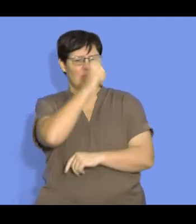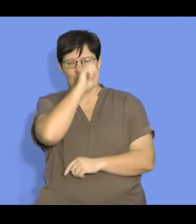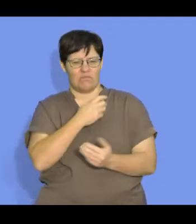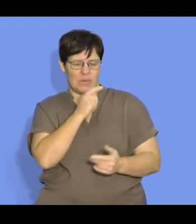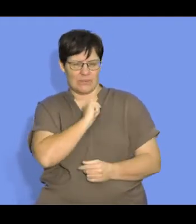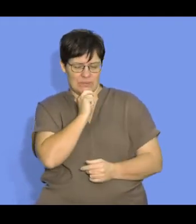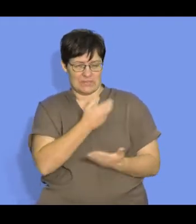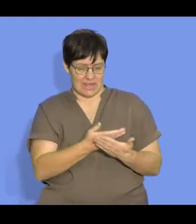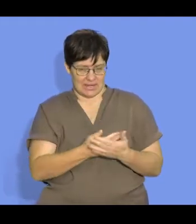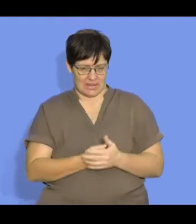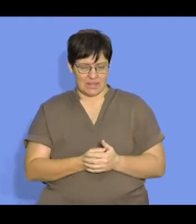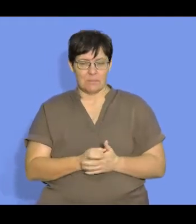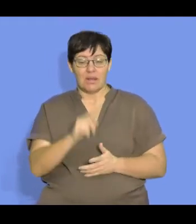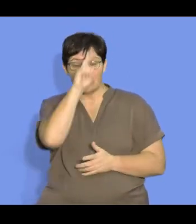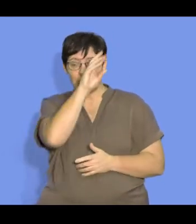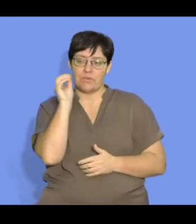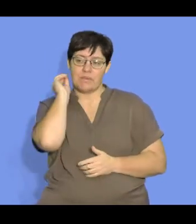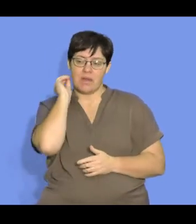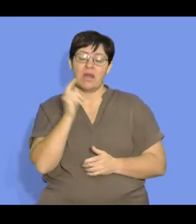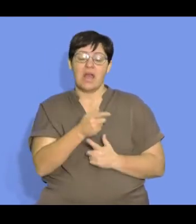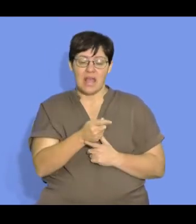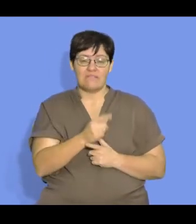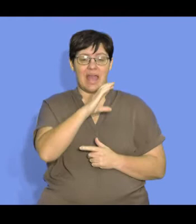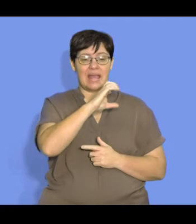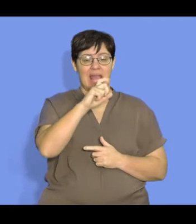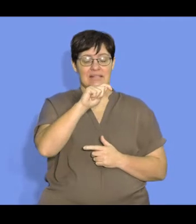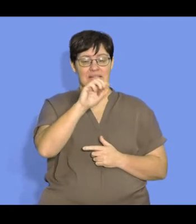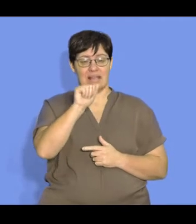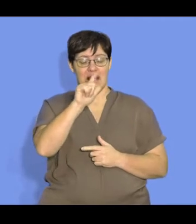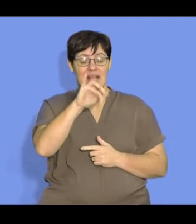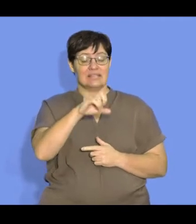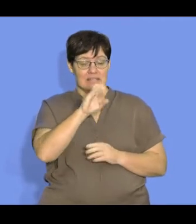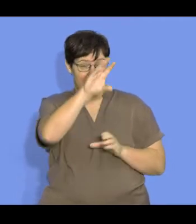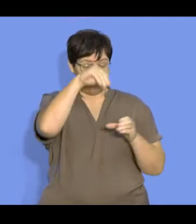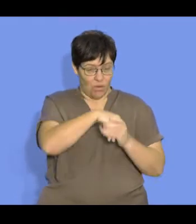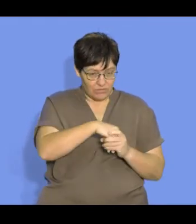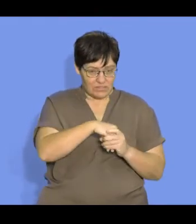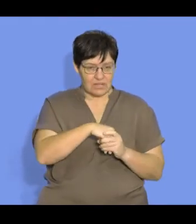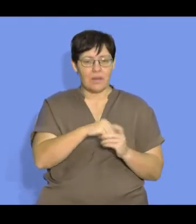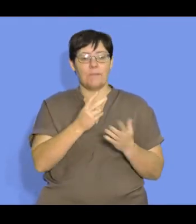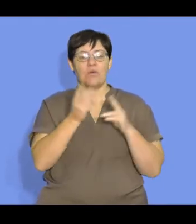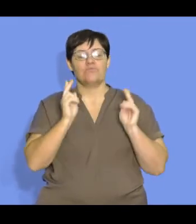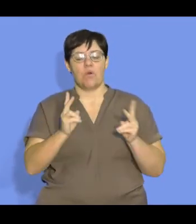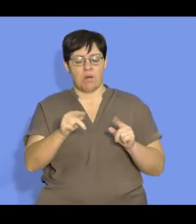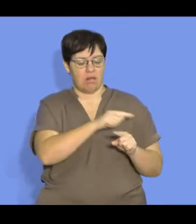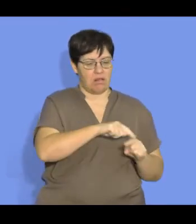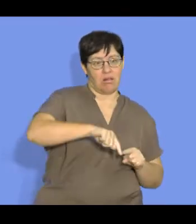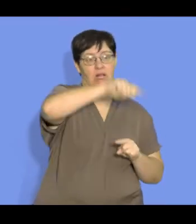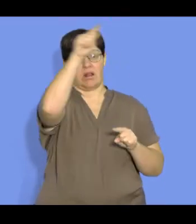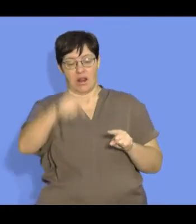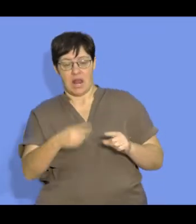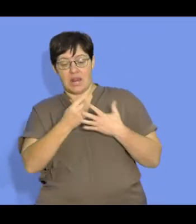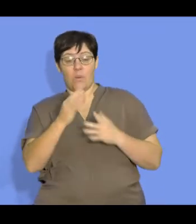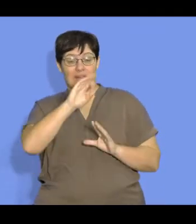use any energy profile here, but I just want us to remember that when a catalyst is at stake,